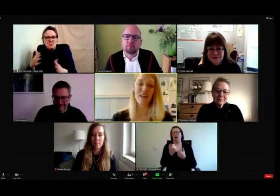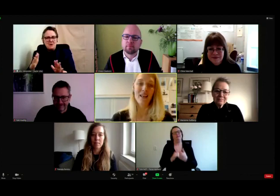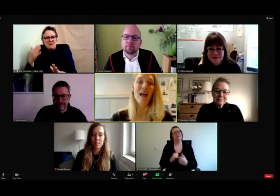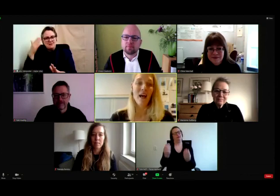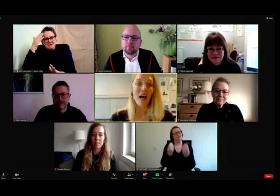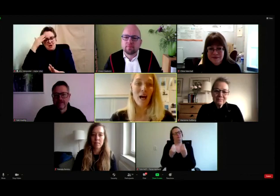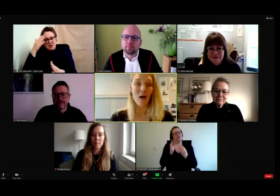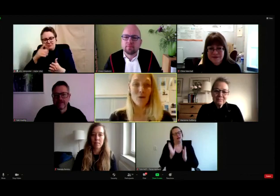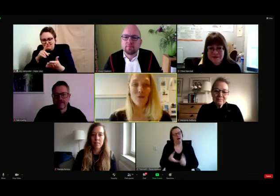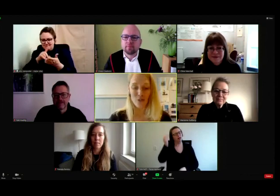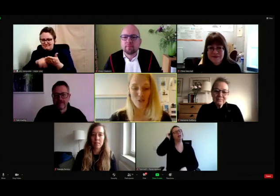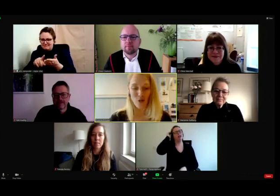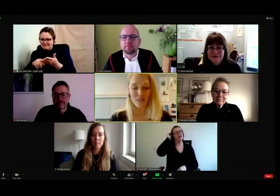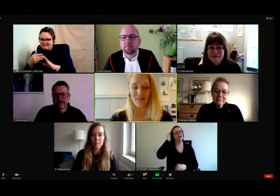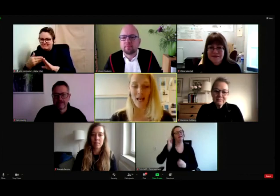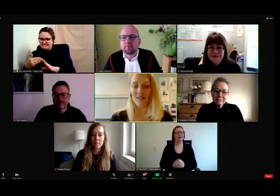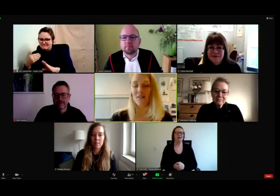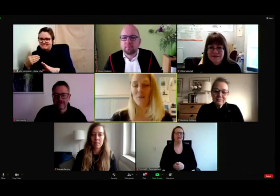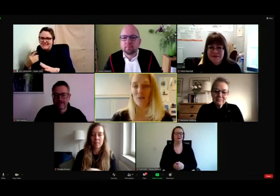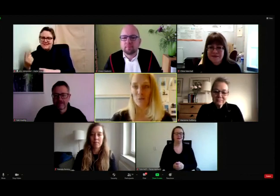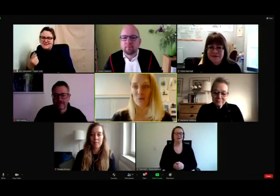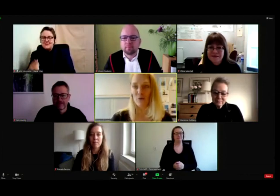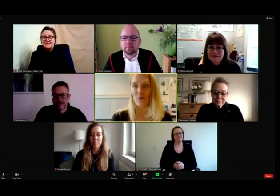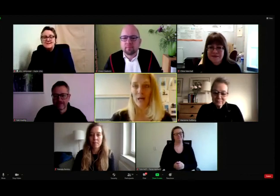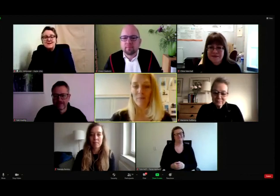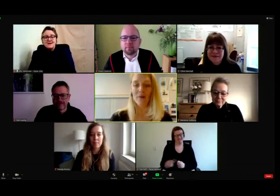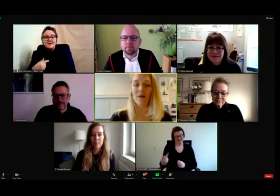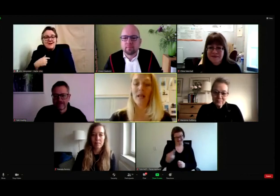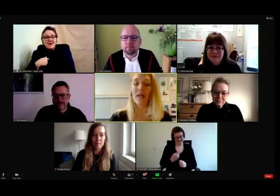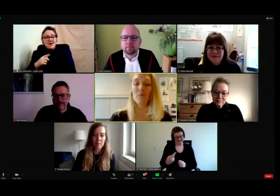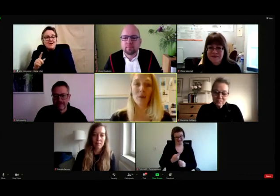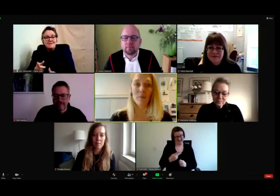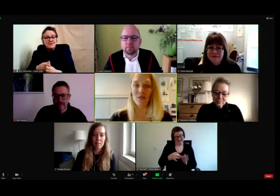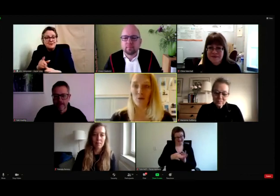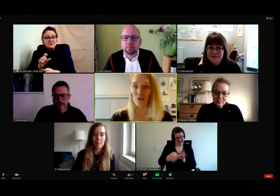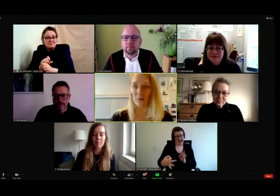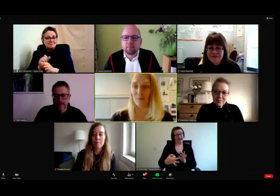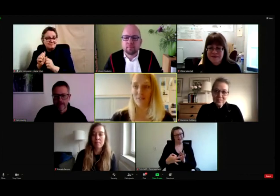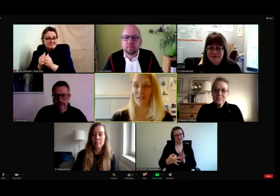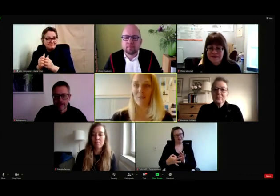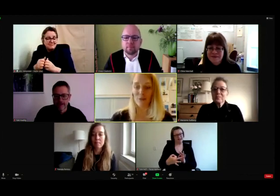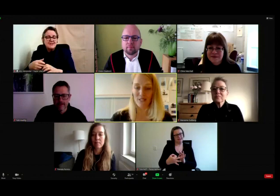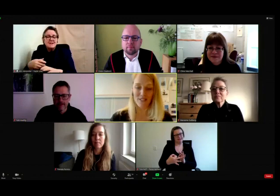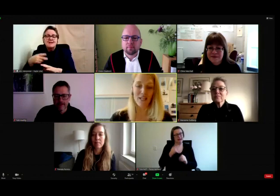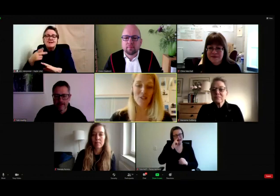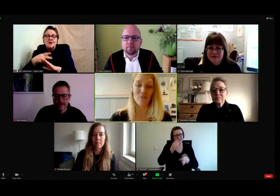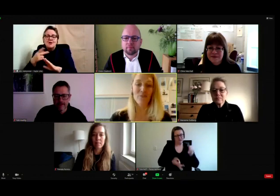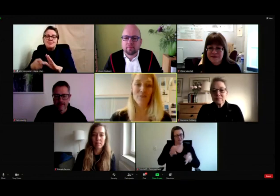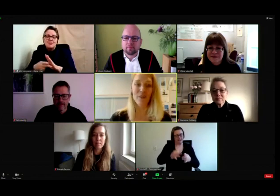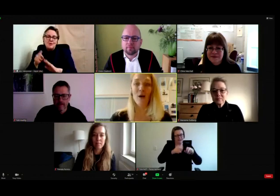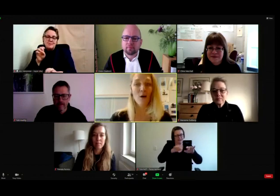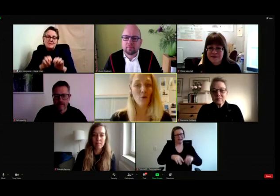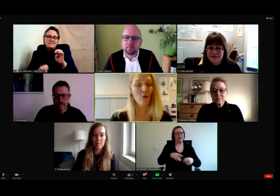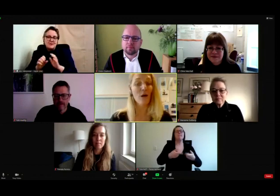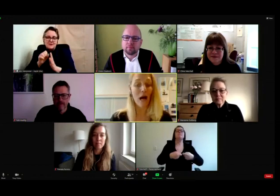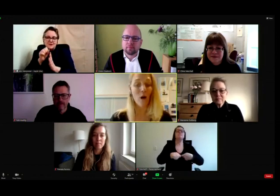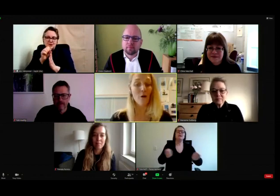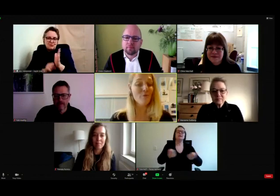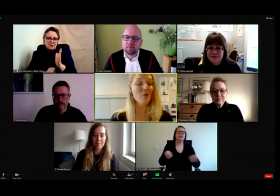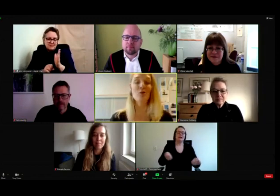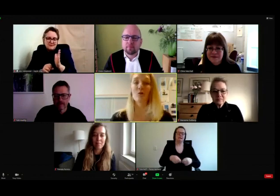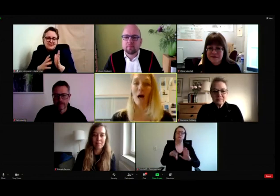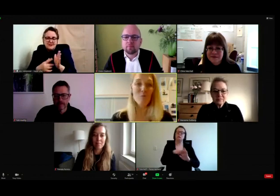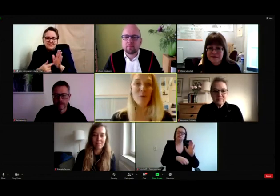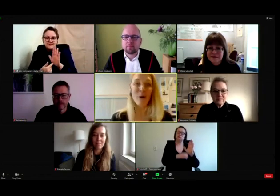always. Our first common task was to program an experimental script in presentation